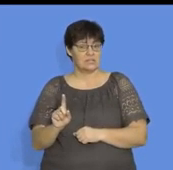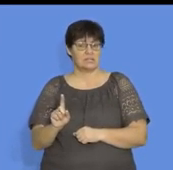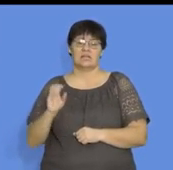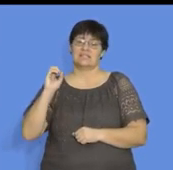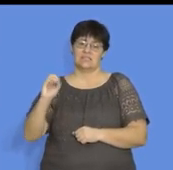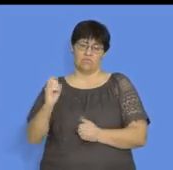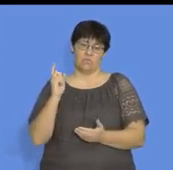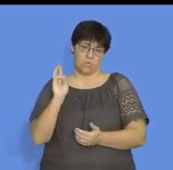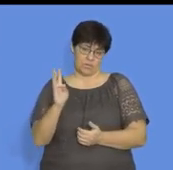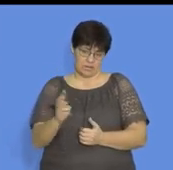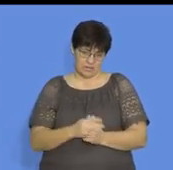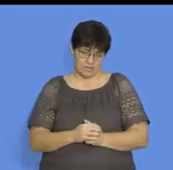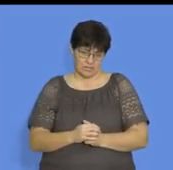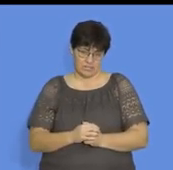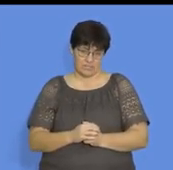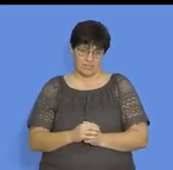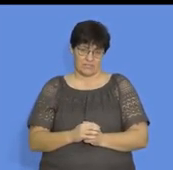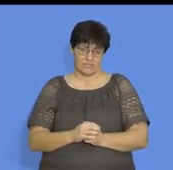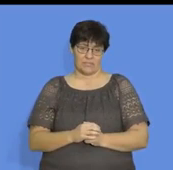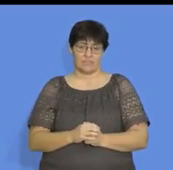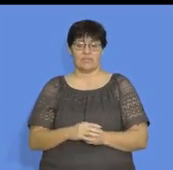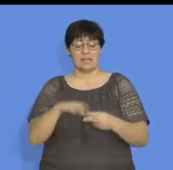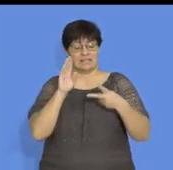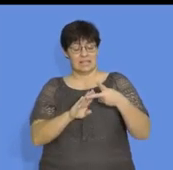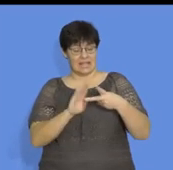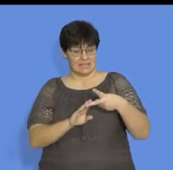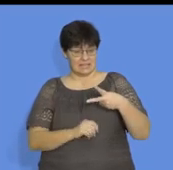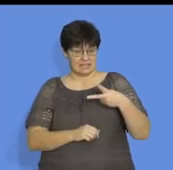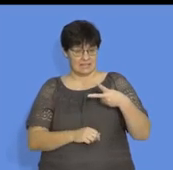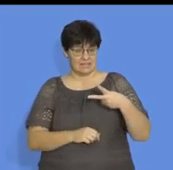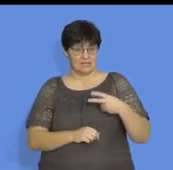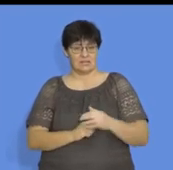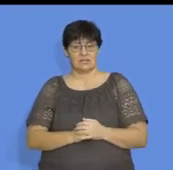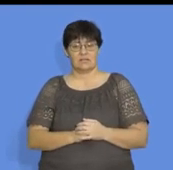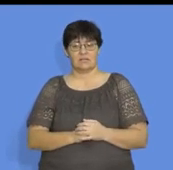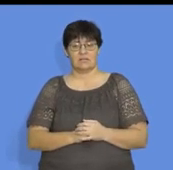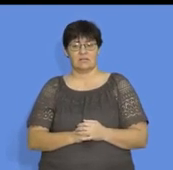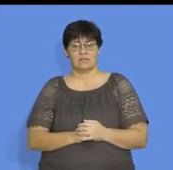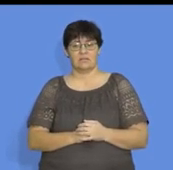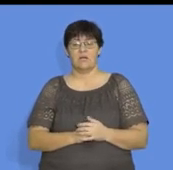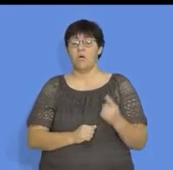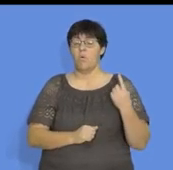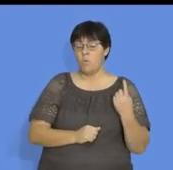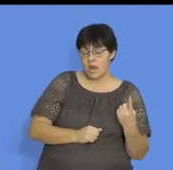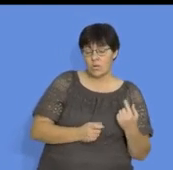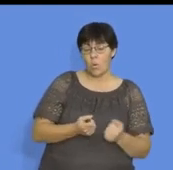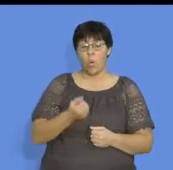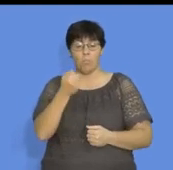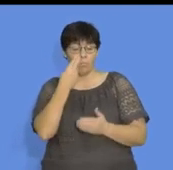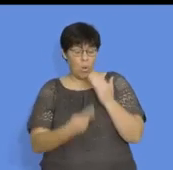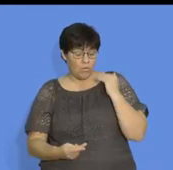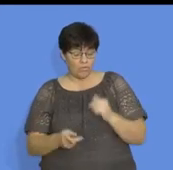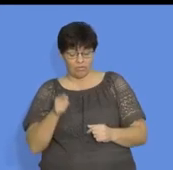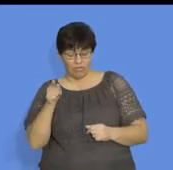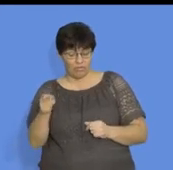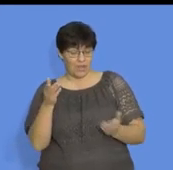going to be 0. The second step is you need to multiply one or both the